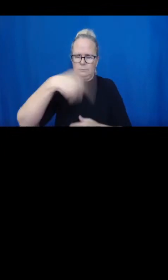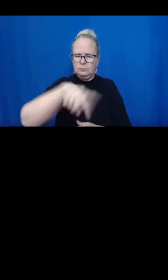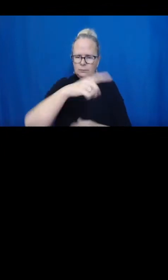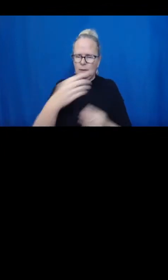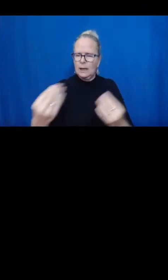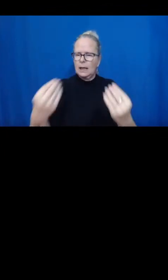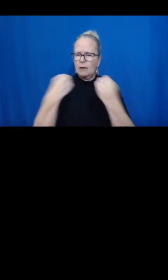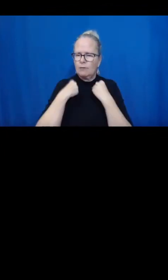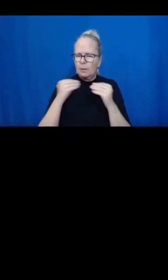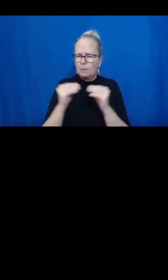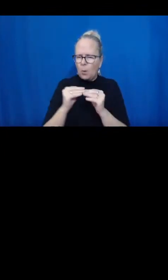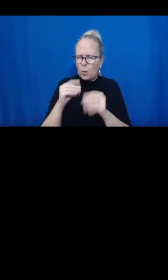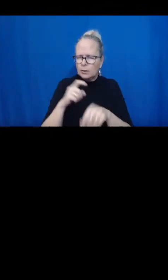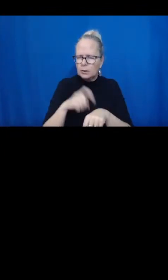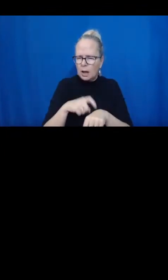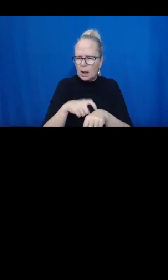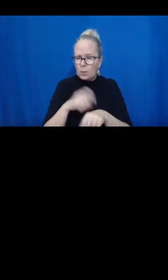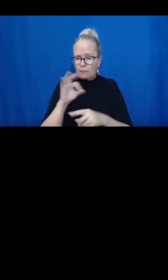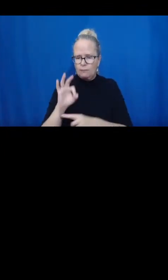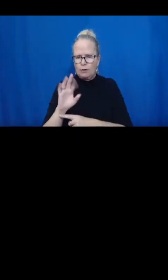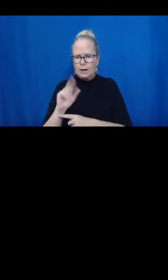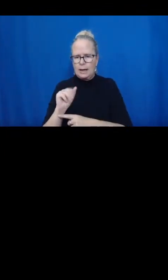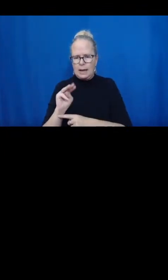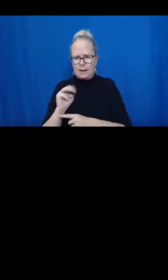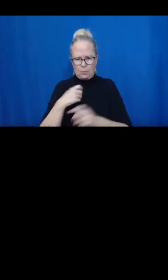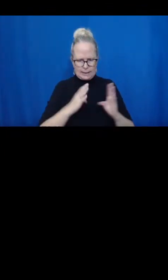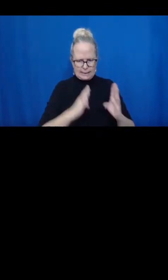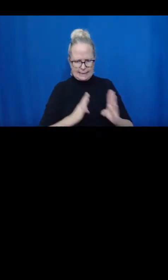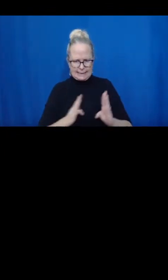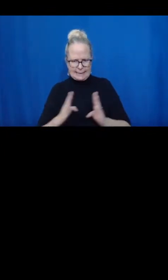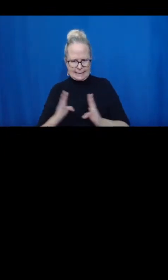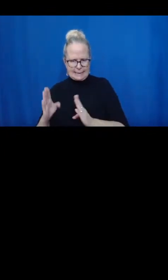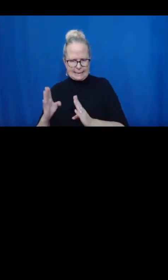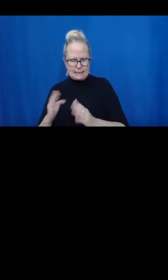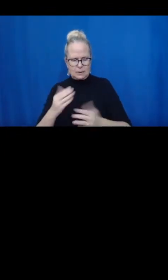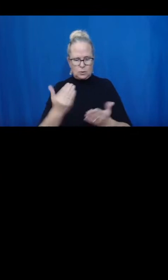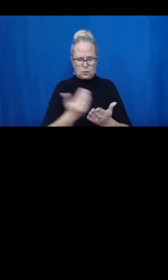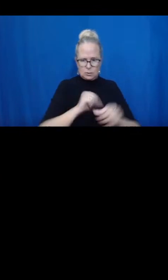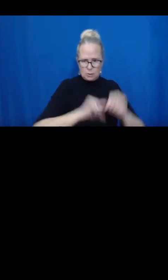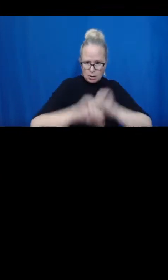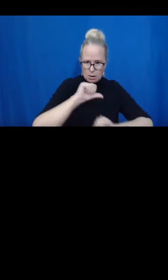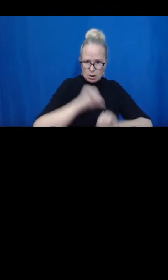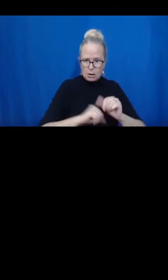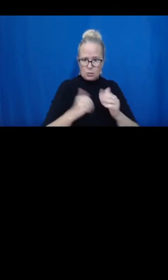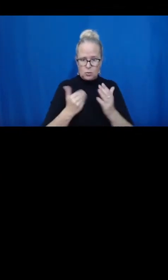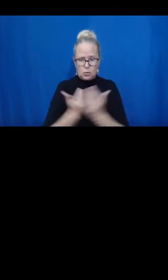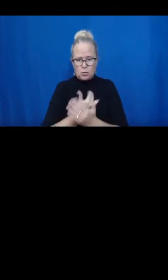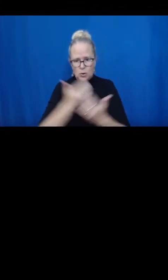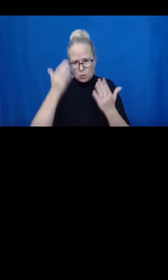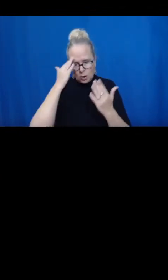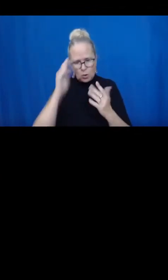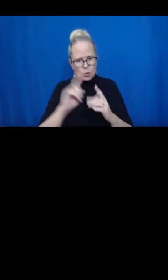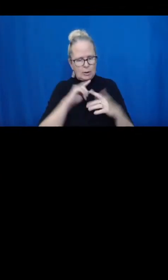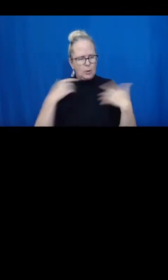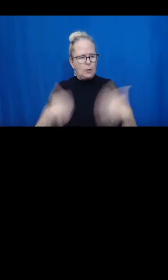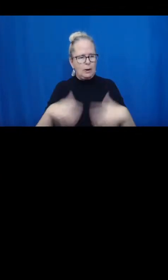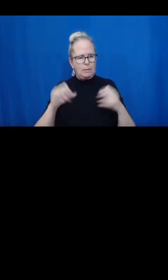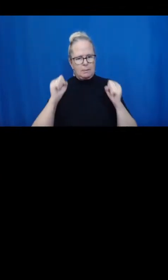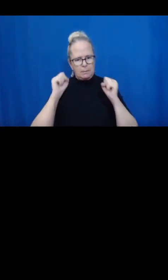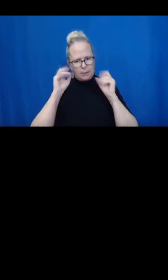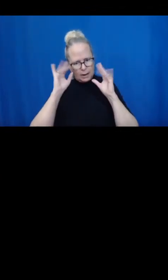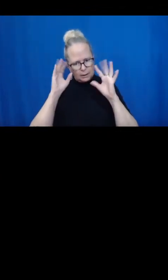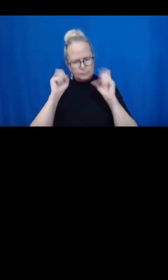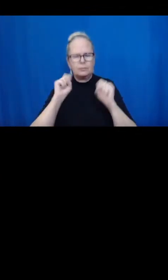the disease has changed quickly as well, and so it's always changing. But my sincere hope is that those collaborative